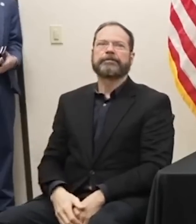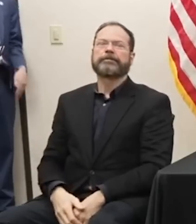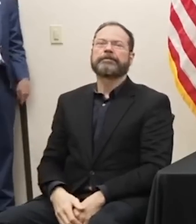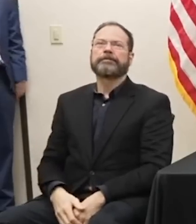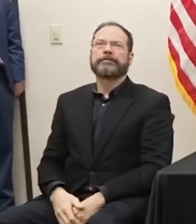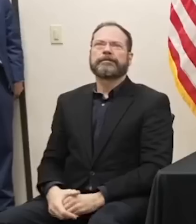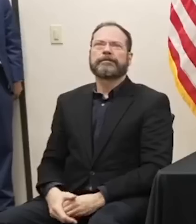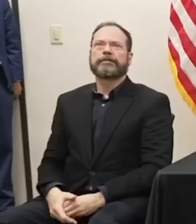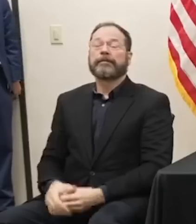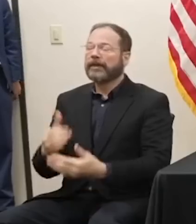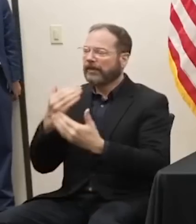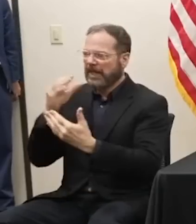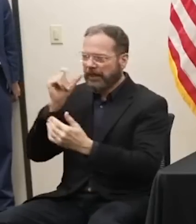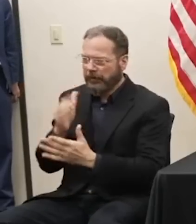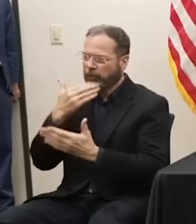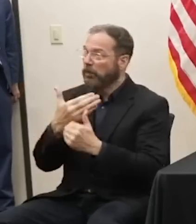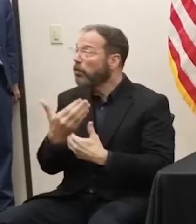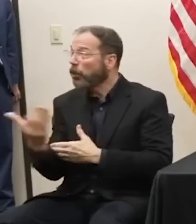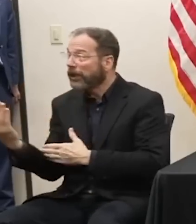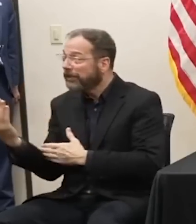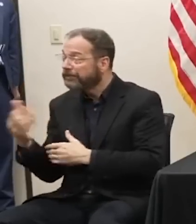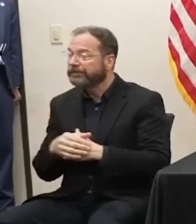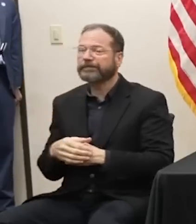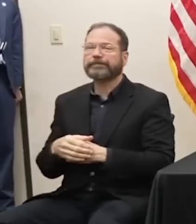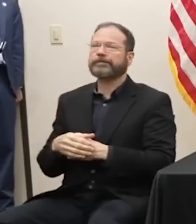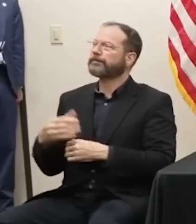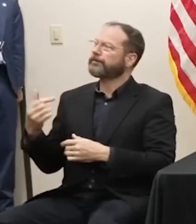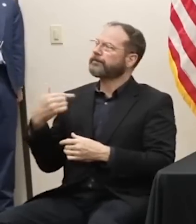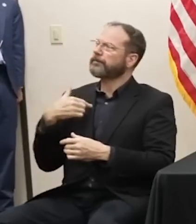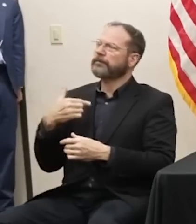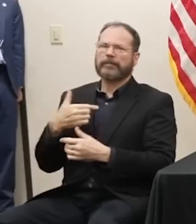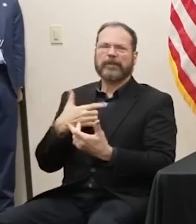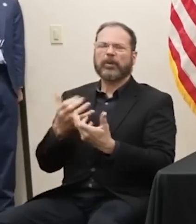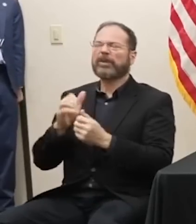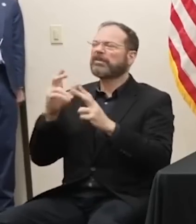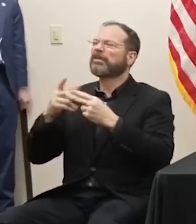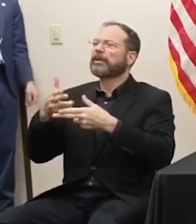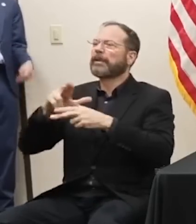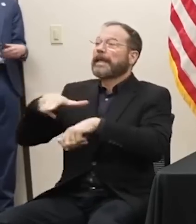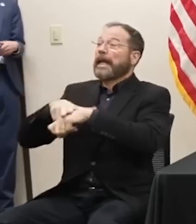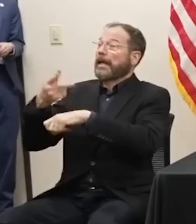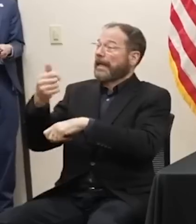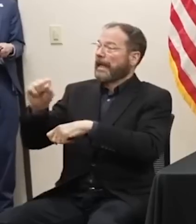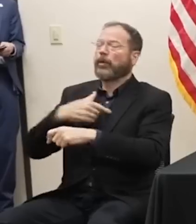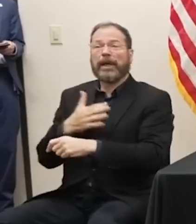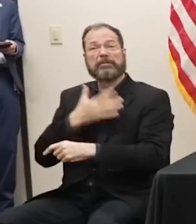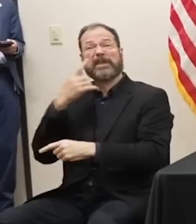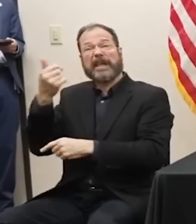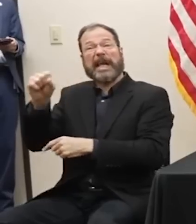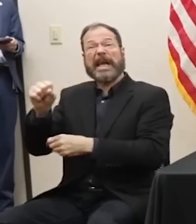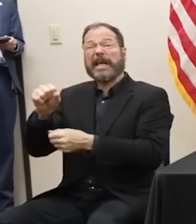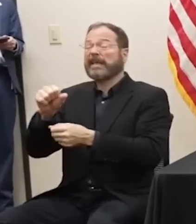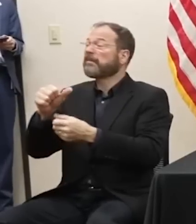I hope. Thank you, Governor. Good morning. And we are in charge of natural gas. We are glad to say that the gas supply in